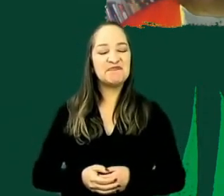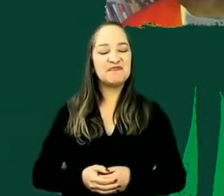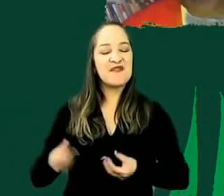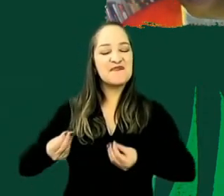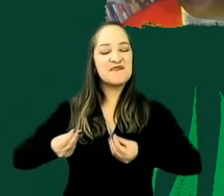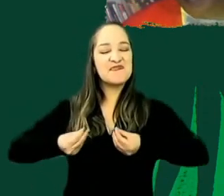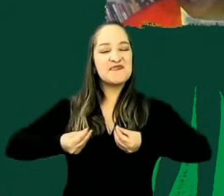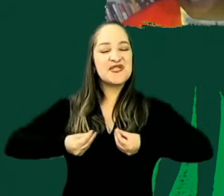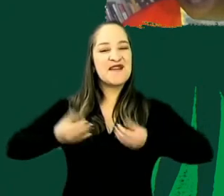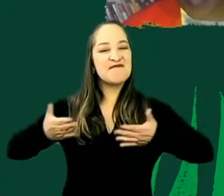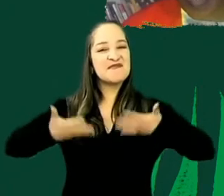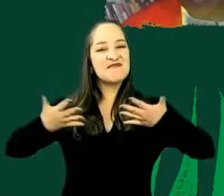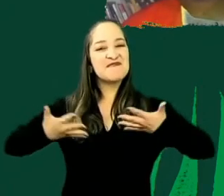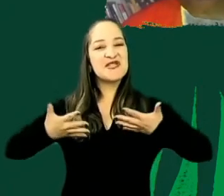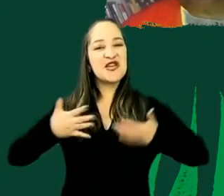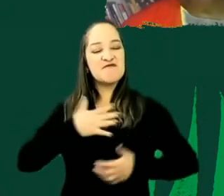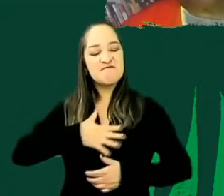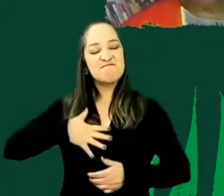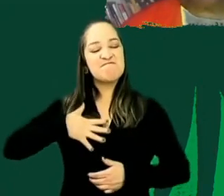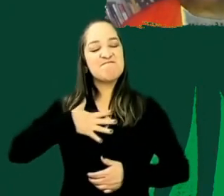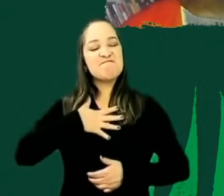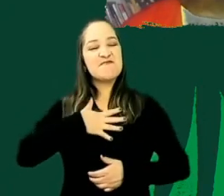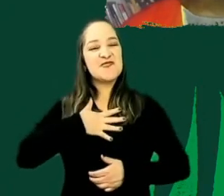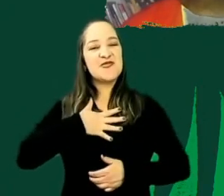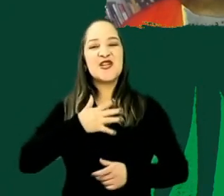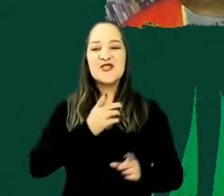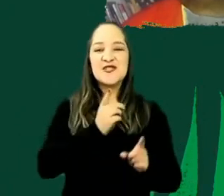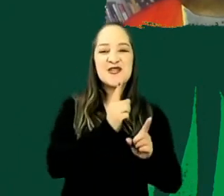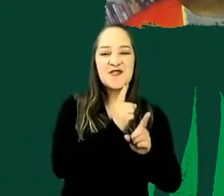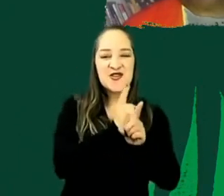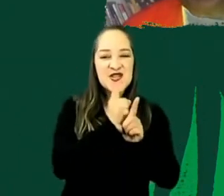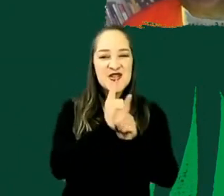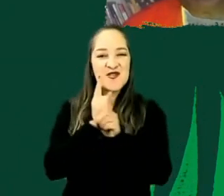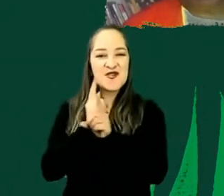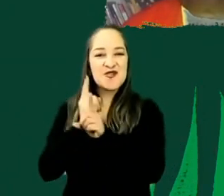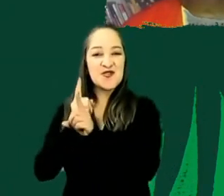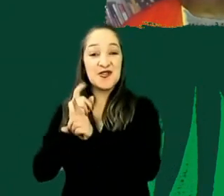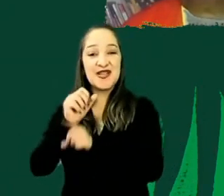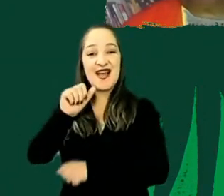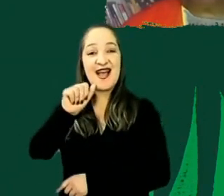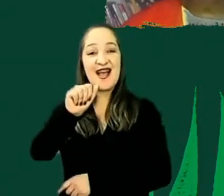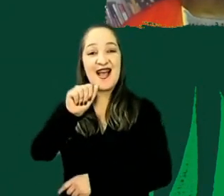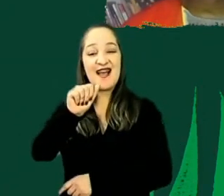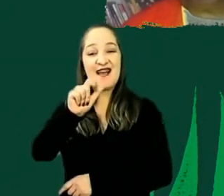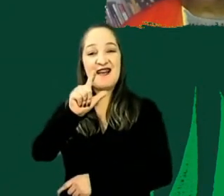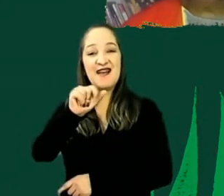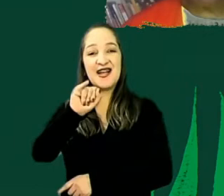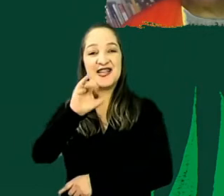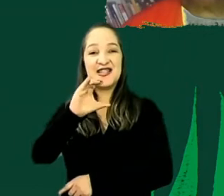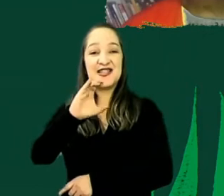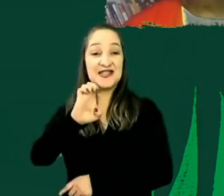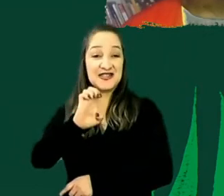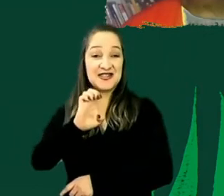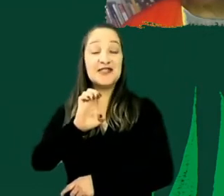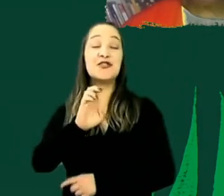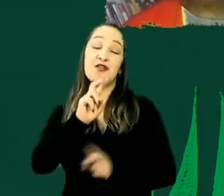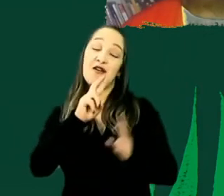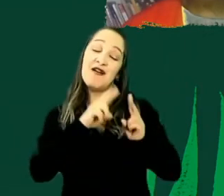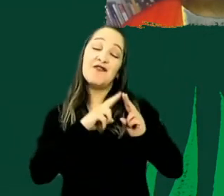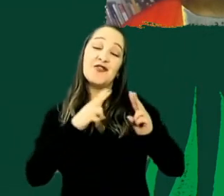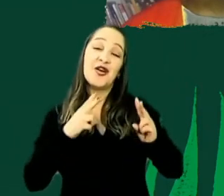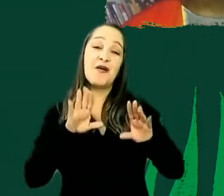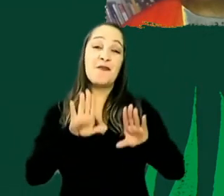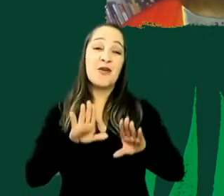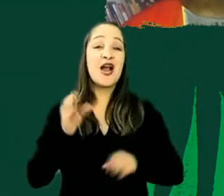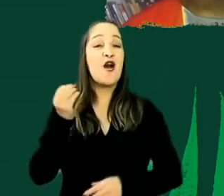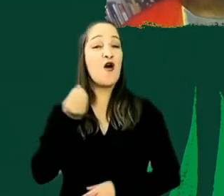giving me this joy and an intense joy to meet Alice Walker remotely in